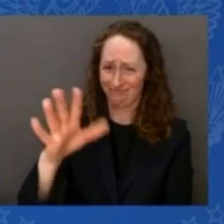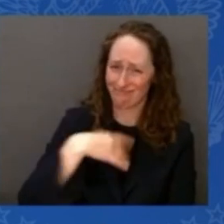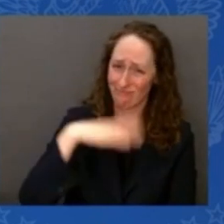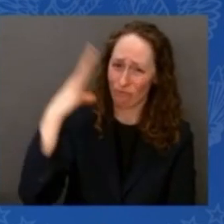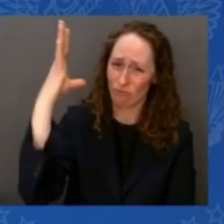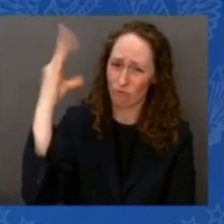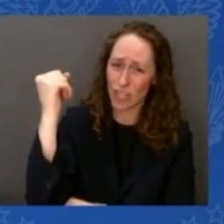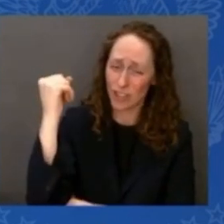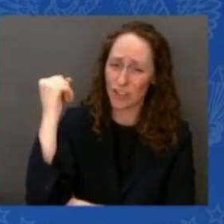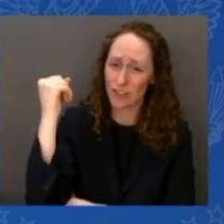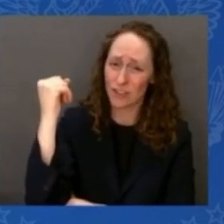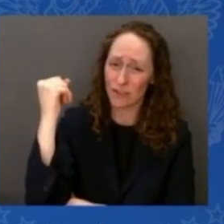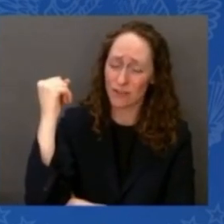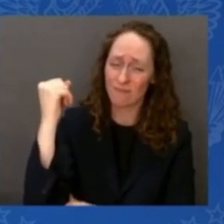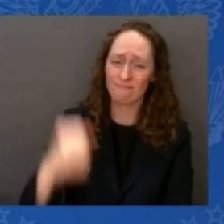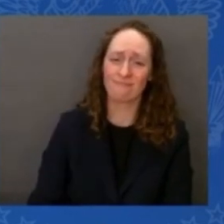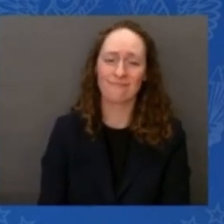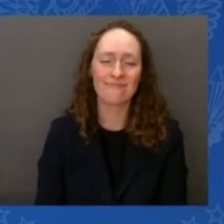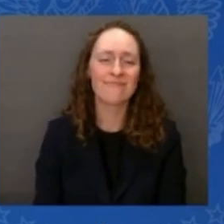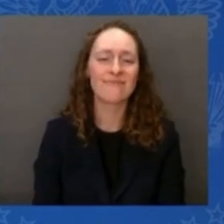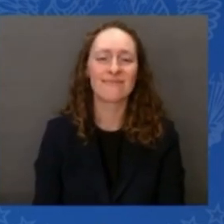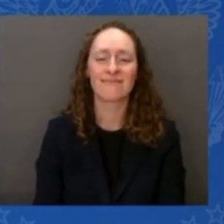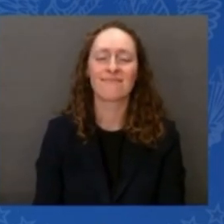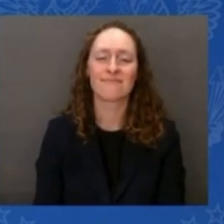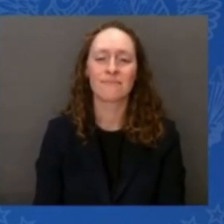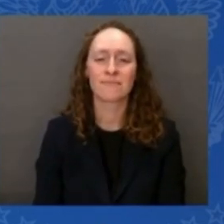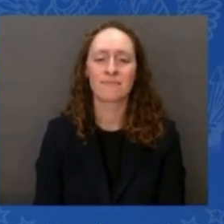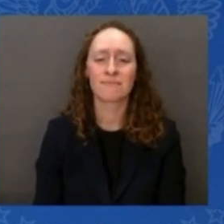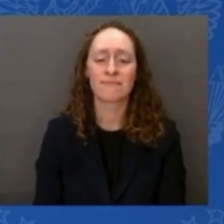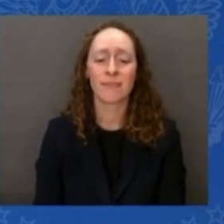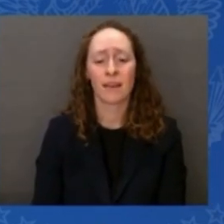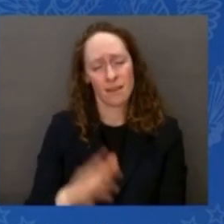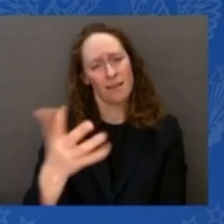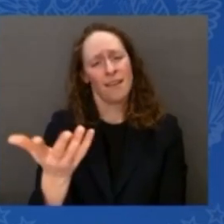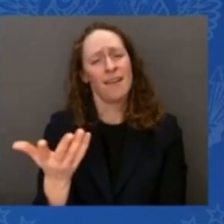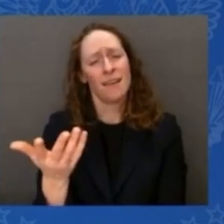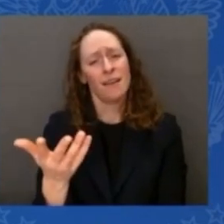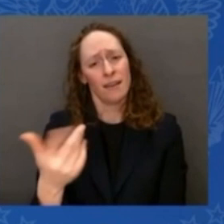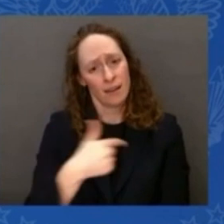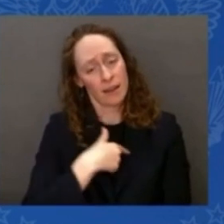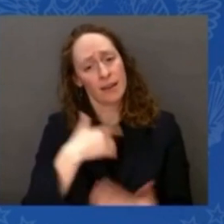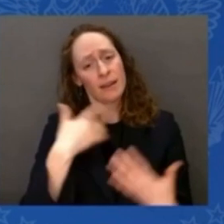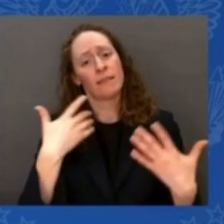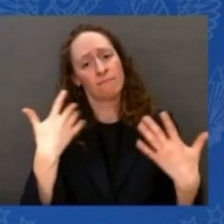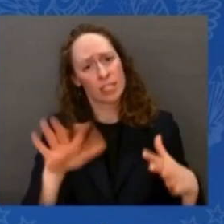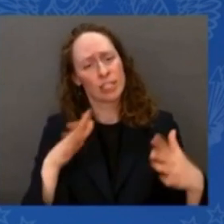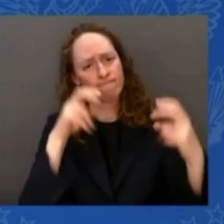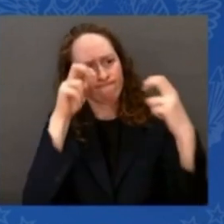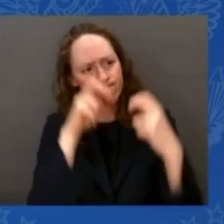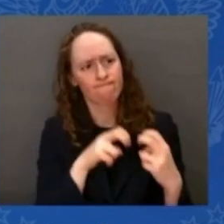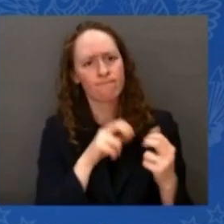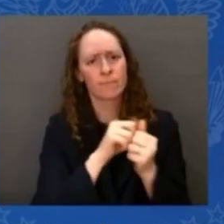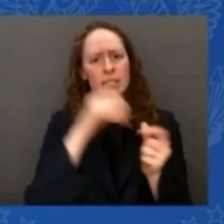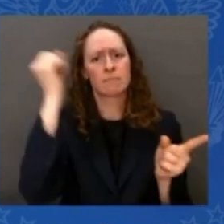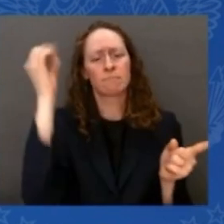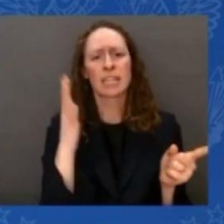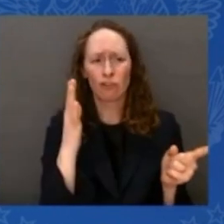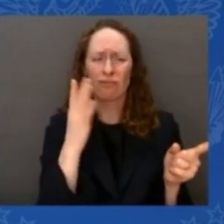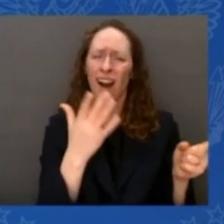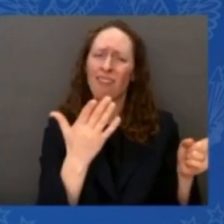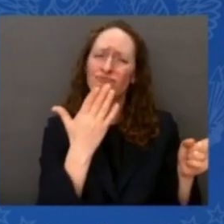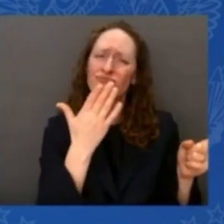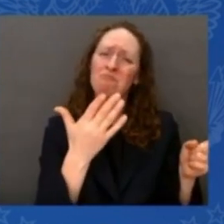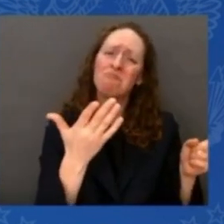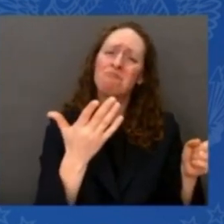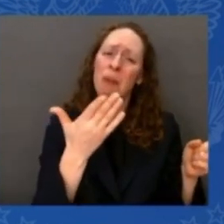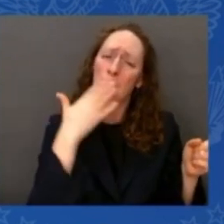guy, about how we should proceed to settle our differences without jeopardizing the full faith and credit of the United States of America, which would be a disaster in